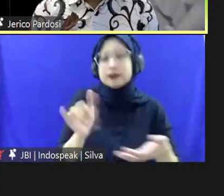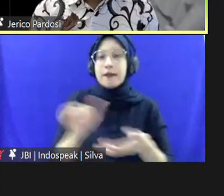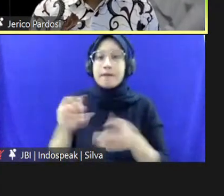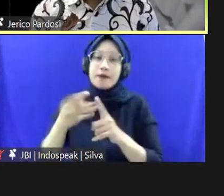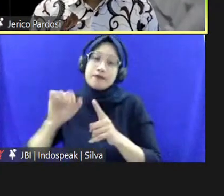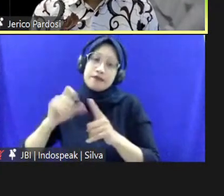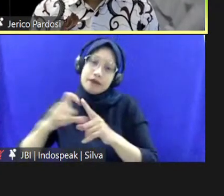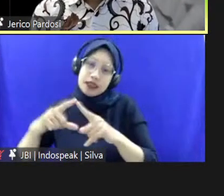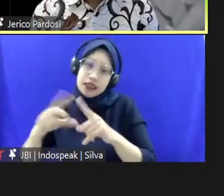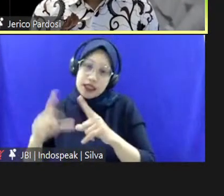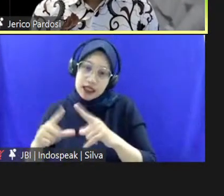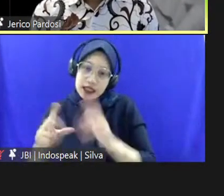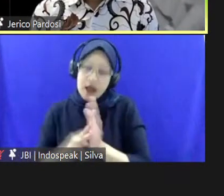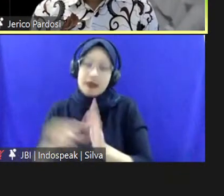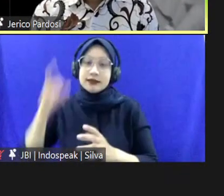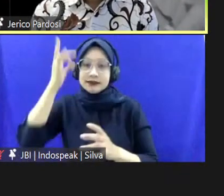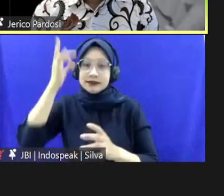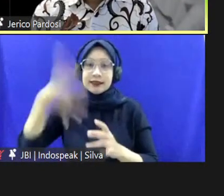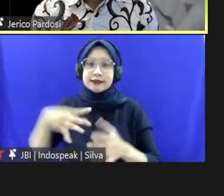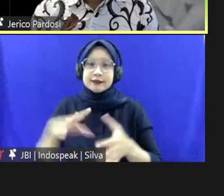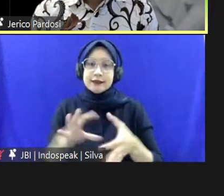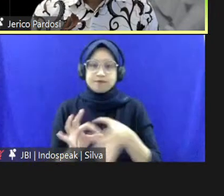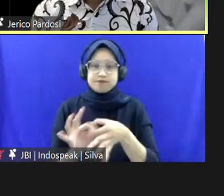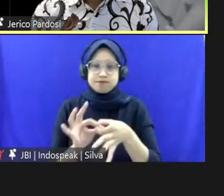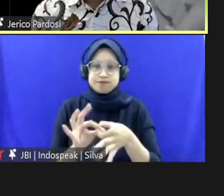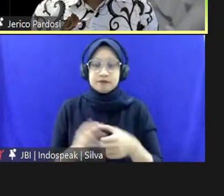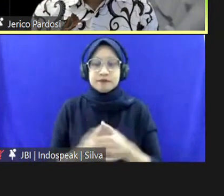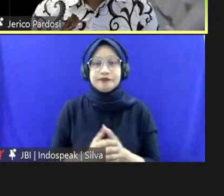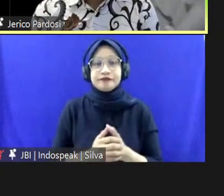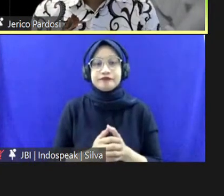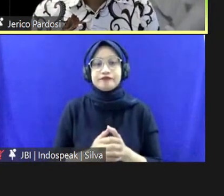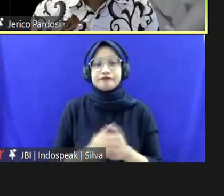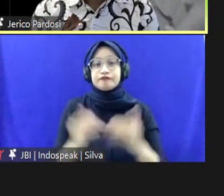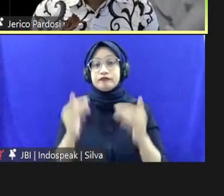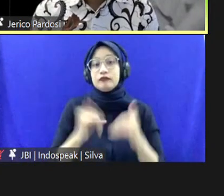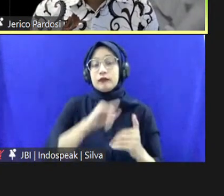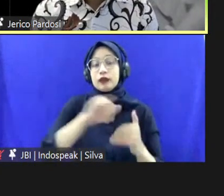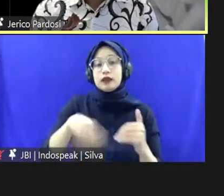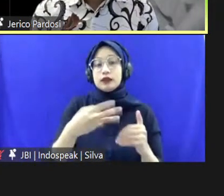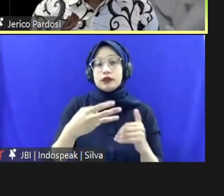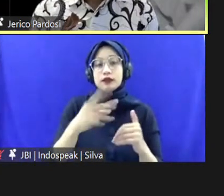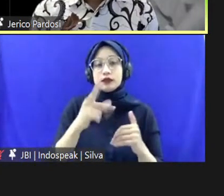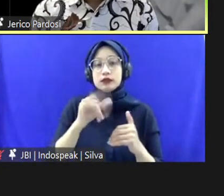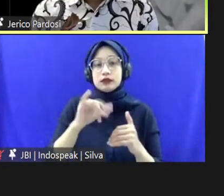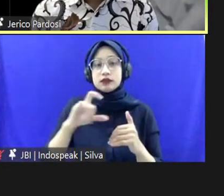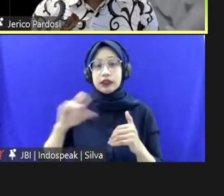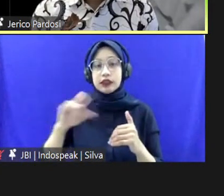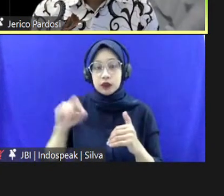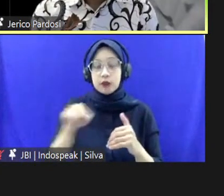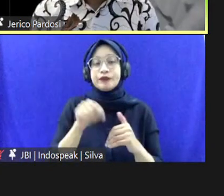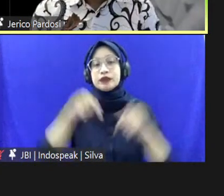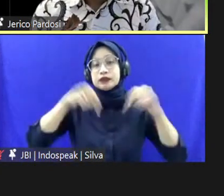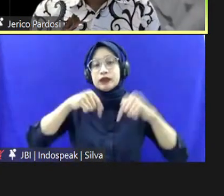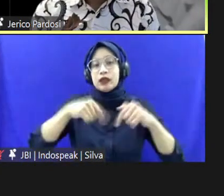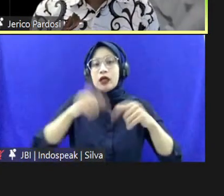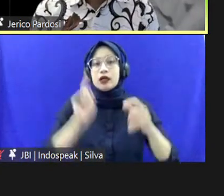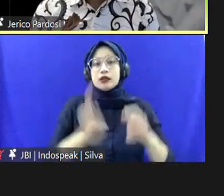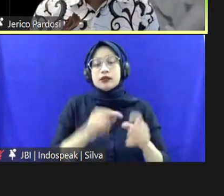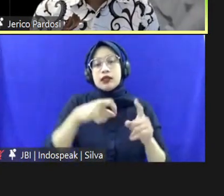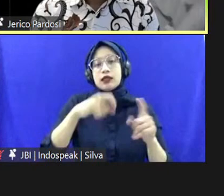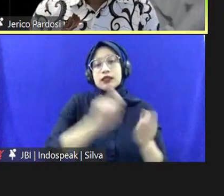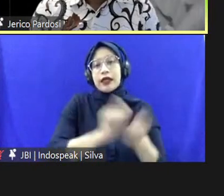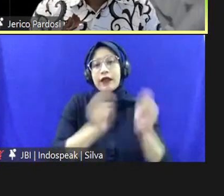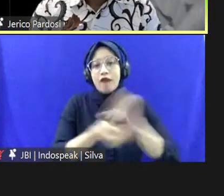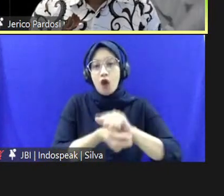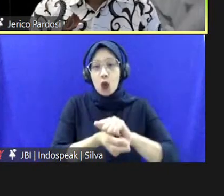second. In recent years, after they release or initiate the Revolusi Kia, what they've done, the government,